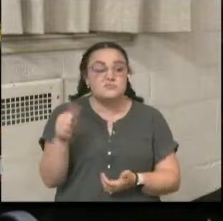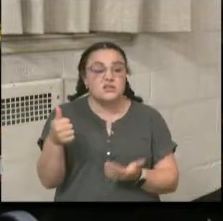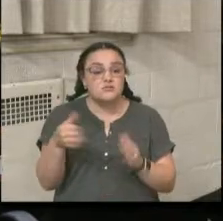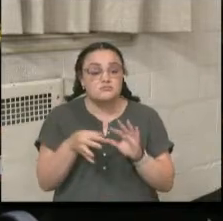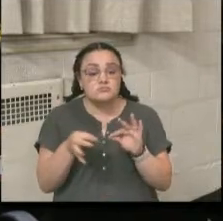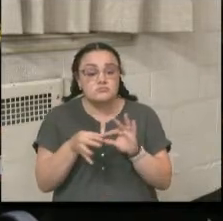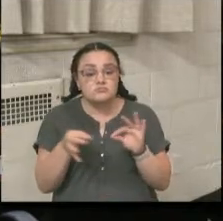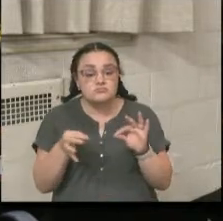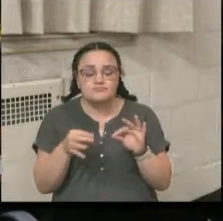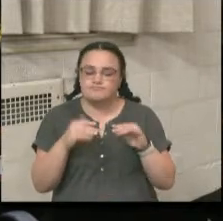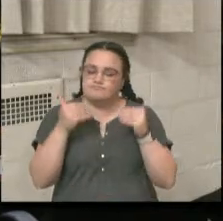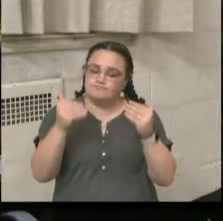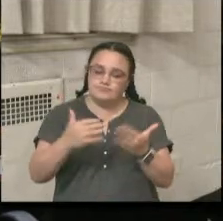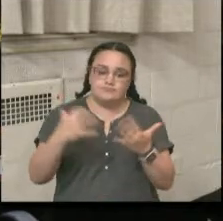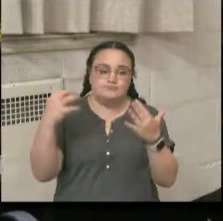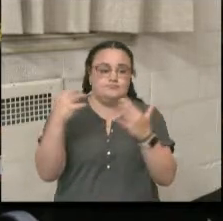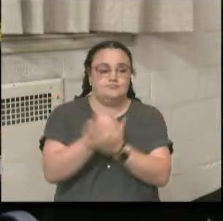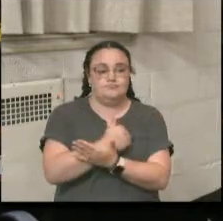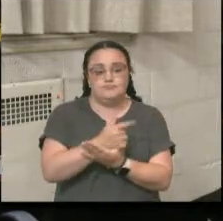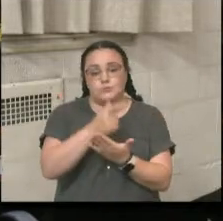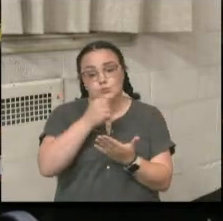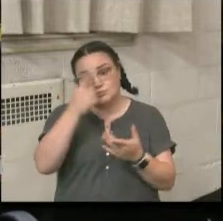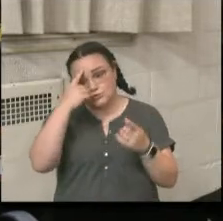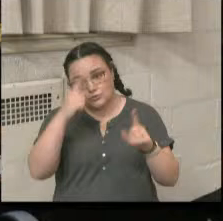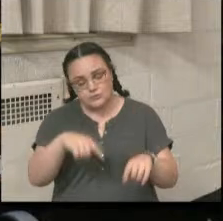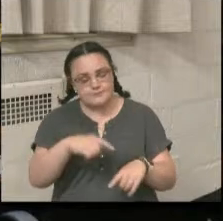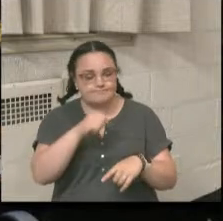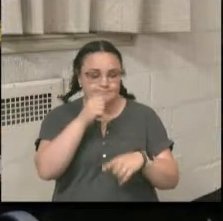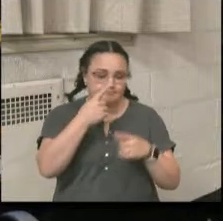Ms. Adeline, please call the roll on